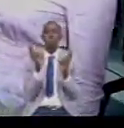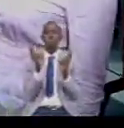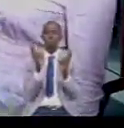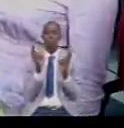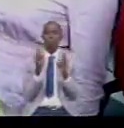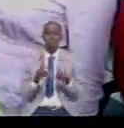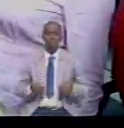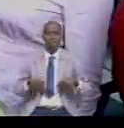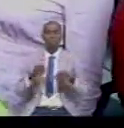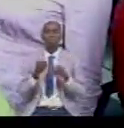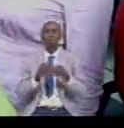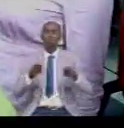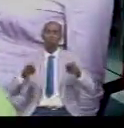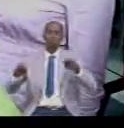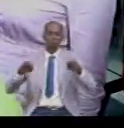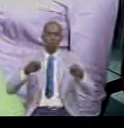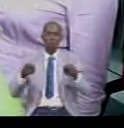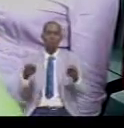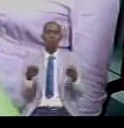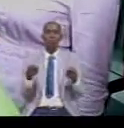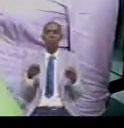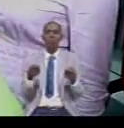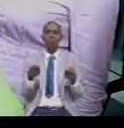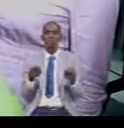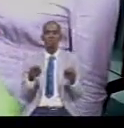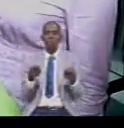live in dominion.